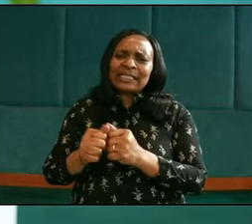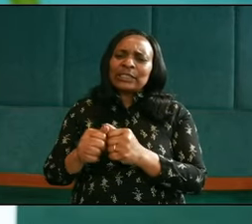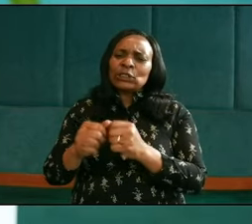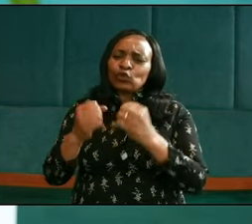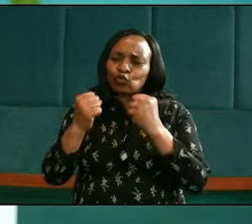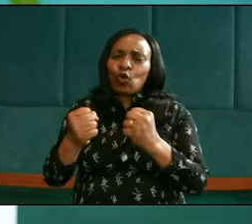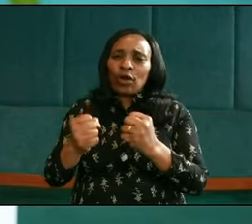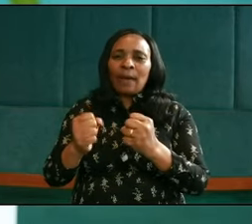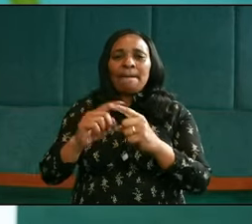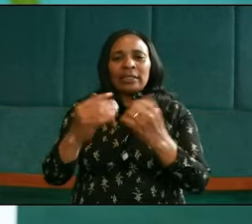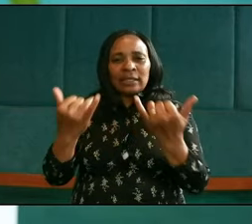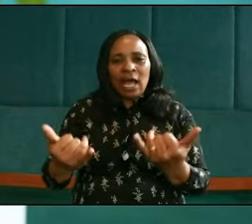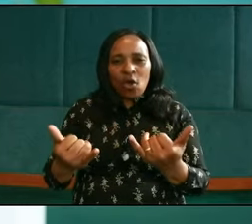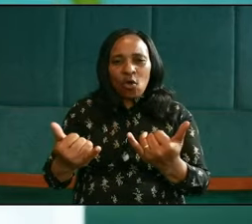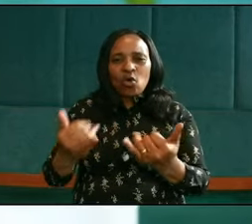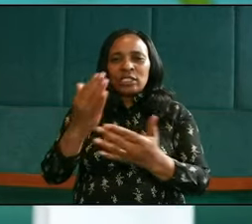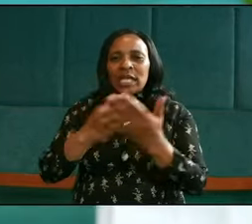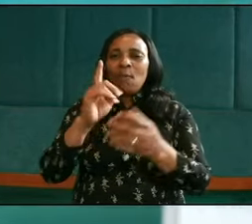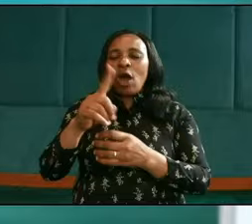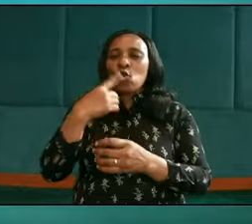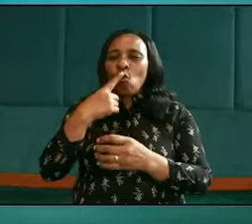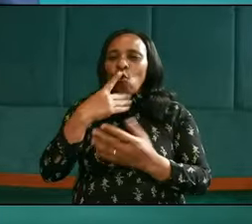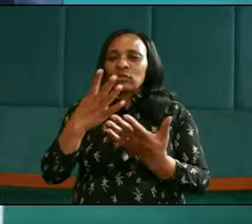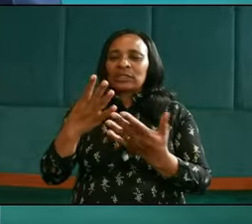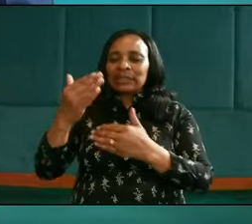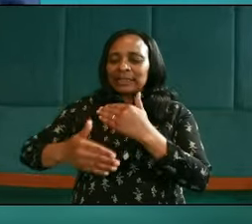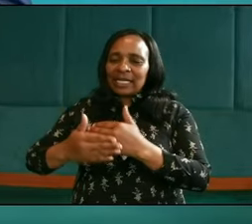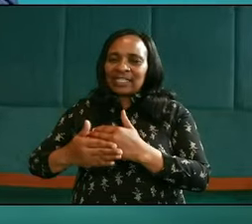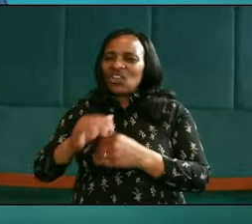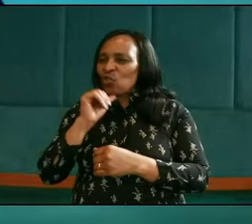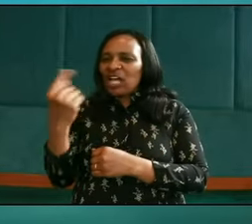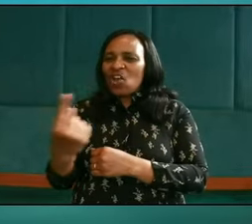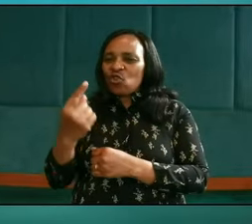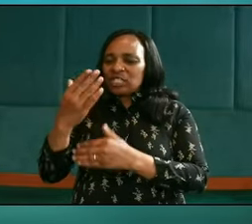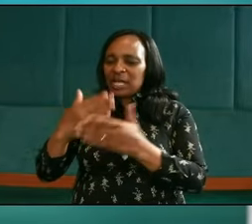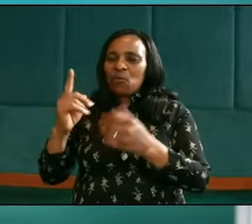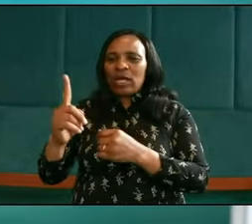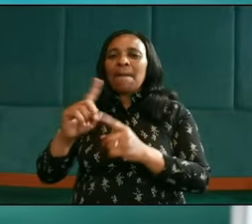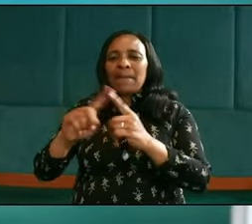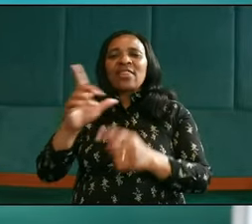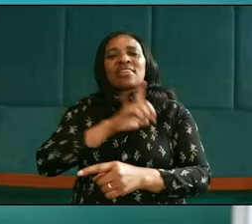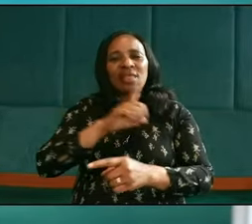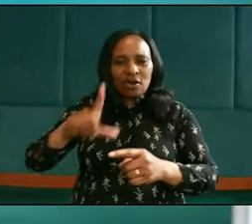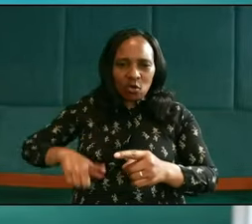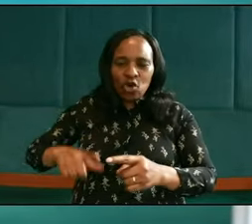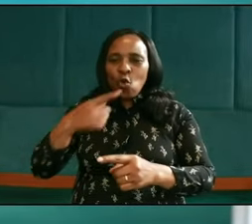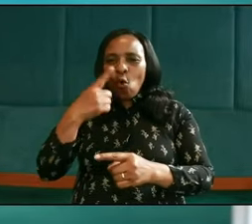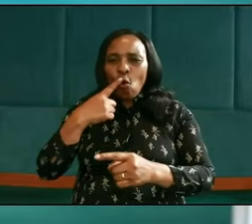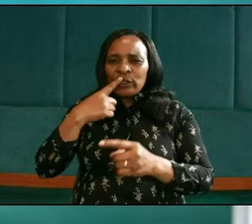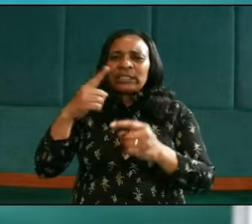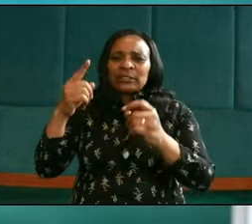But you have someone on your side, which is not just someone. The Lord is on your